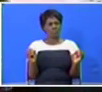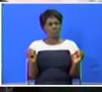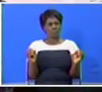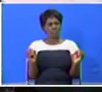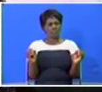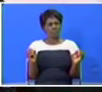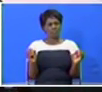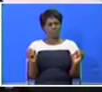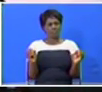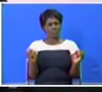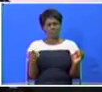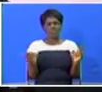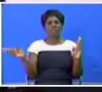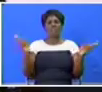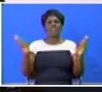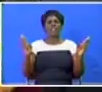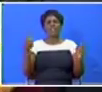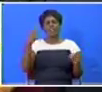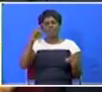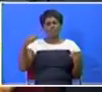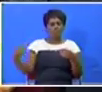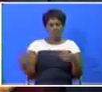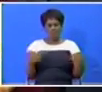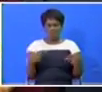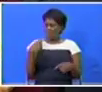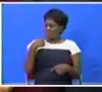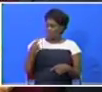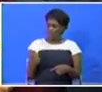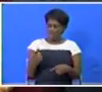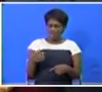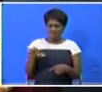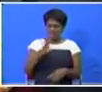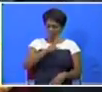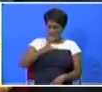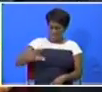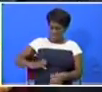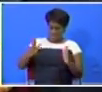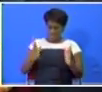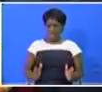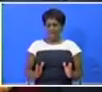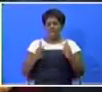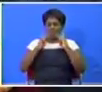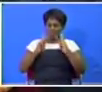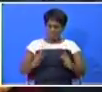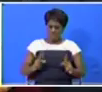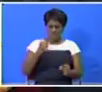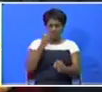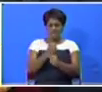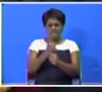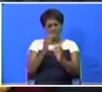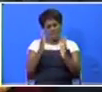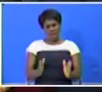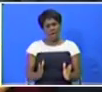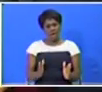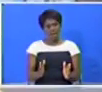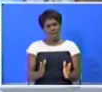showing that he was prepared for war. Lusaka maintained that being a Christian, he is a peacemaker, and that whatever happened on that day